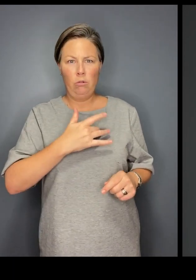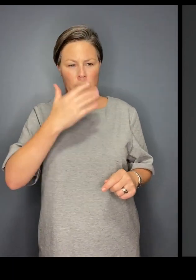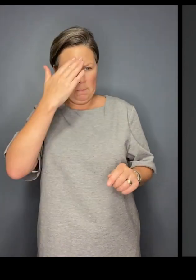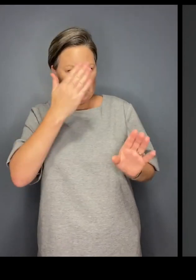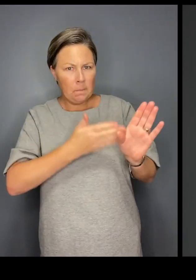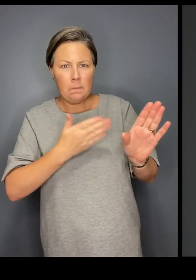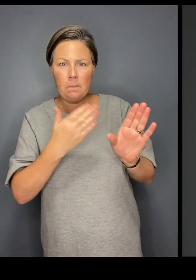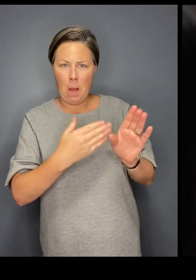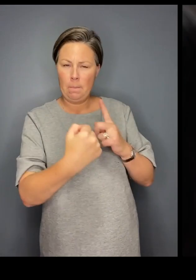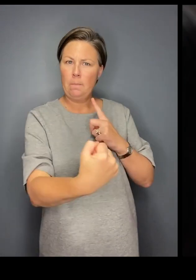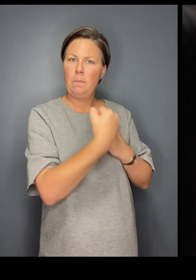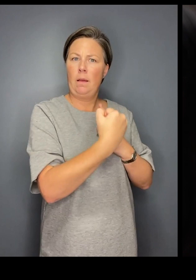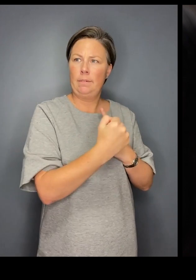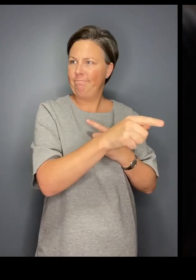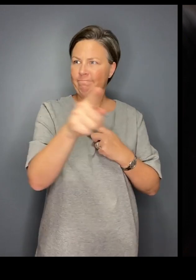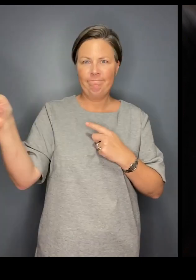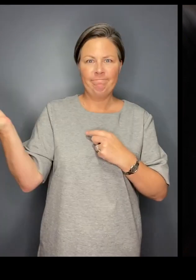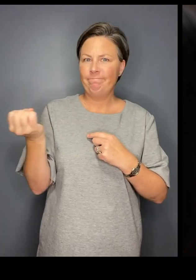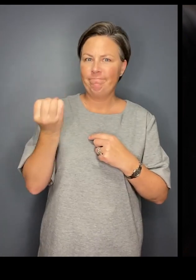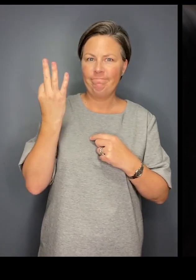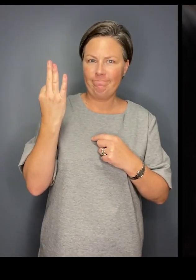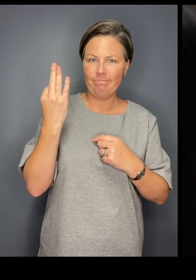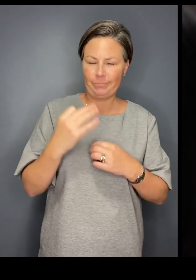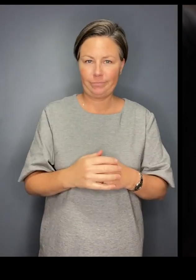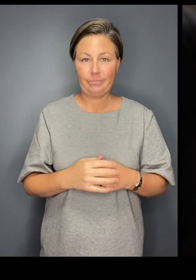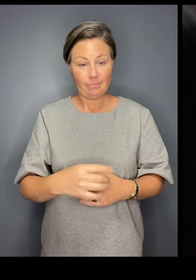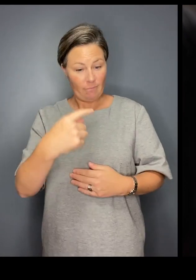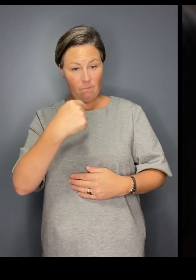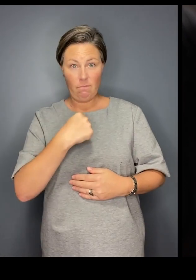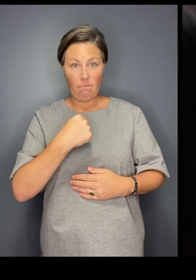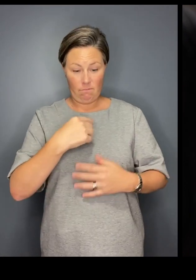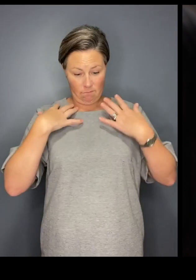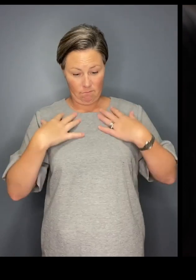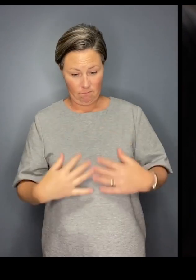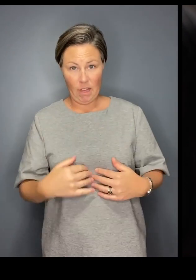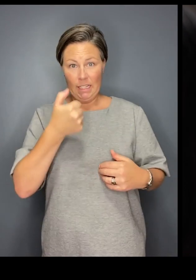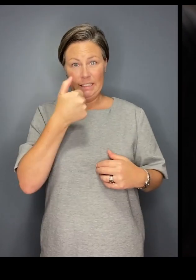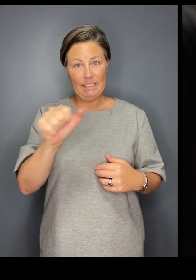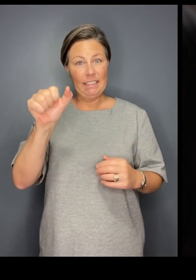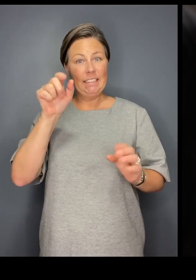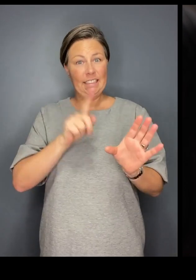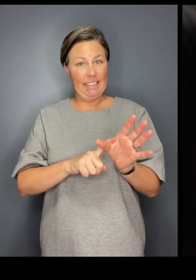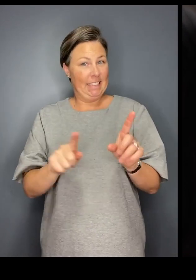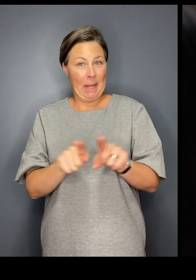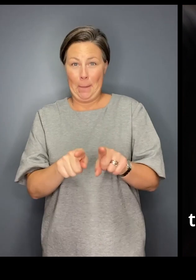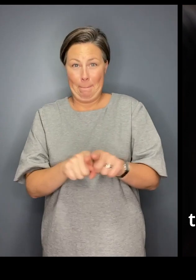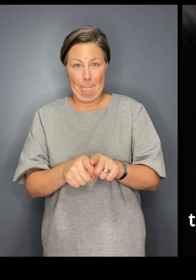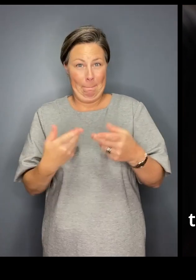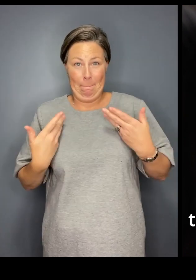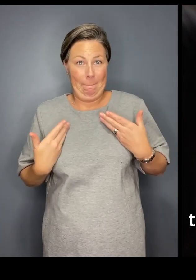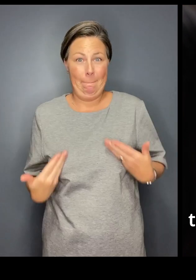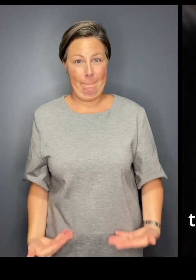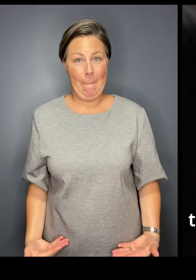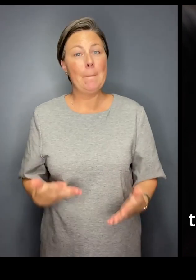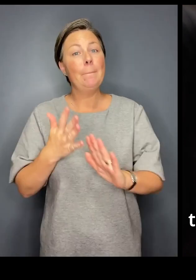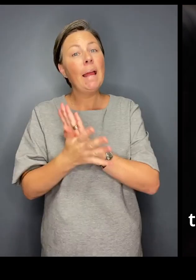effects as well. I have lived in my body for 60 odd years,